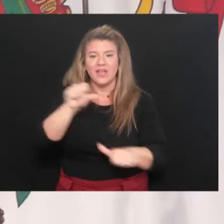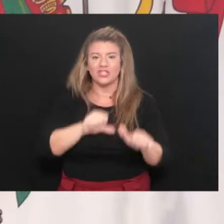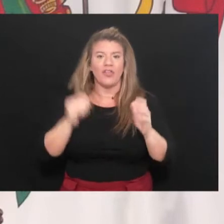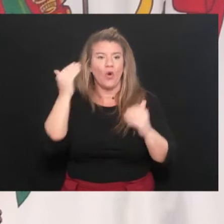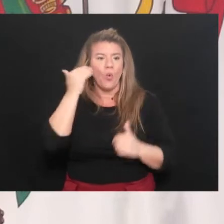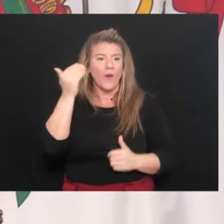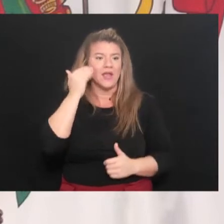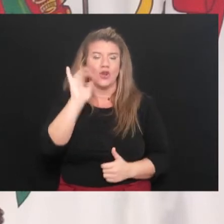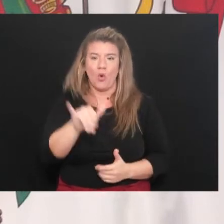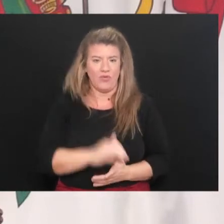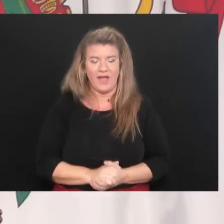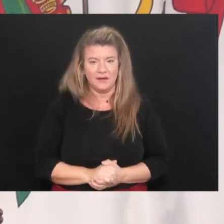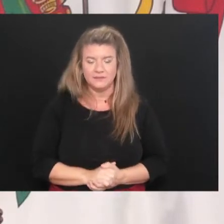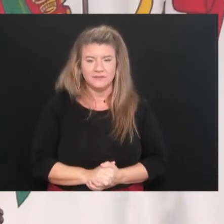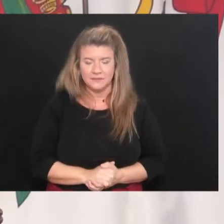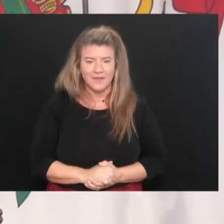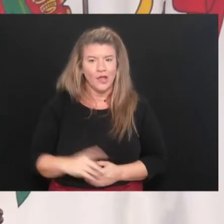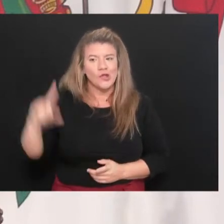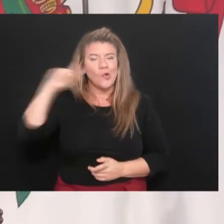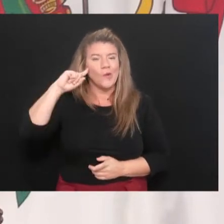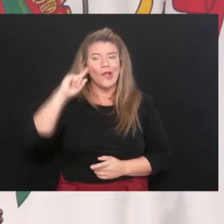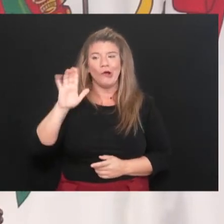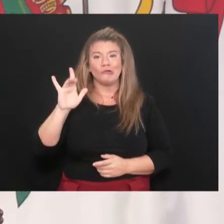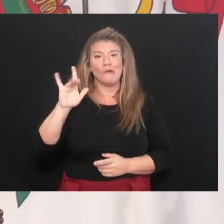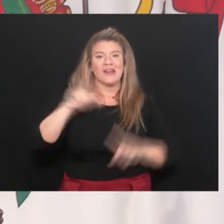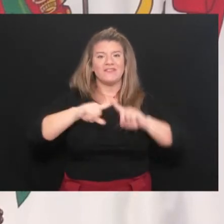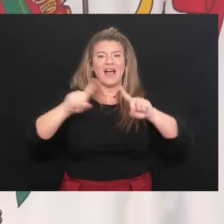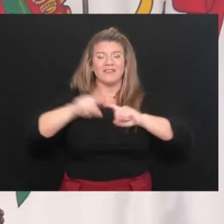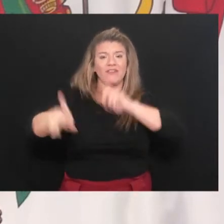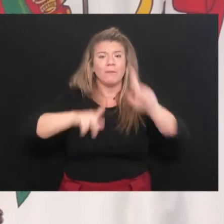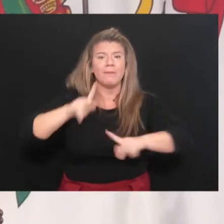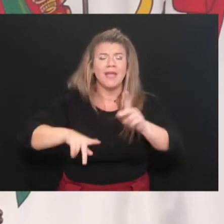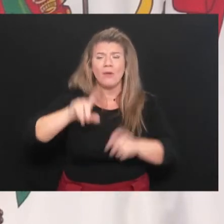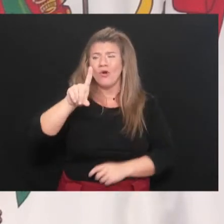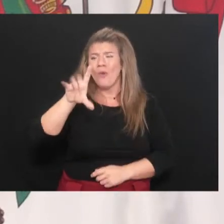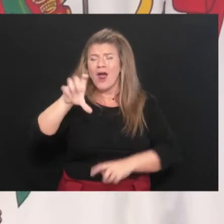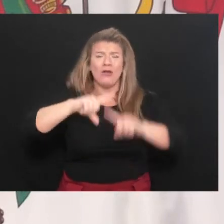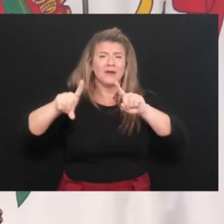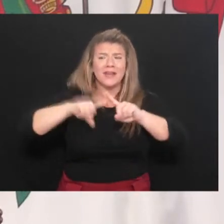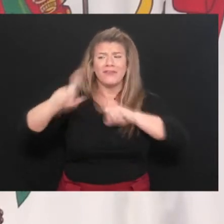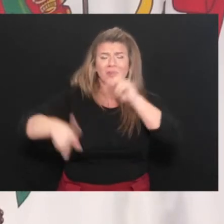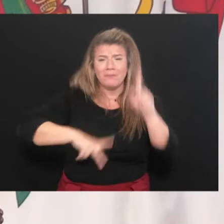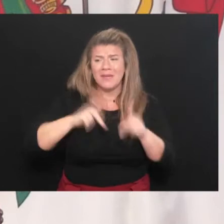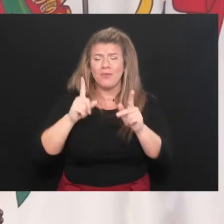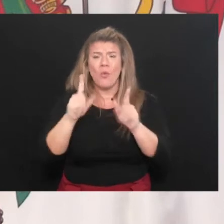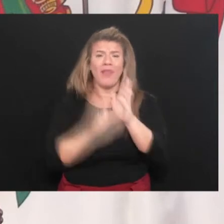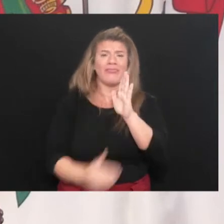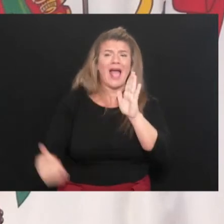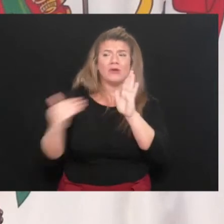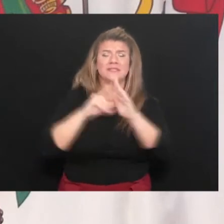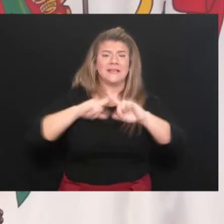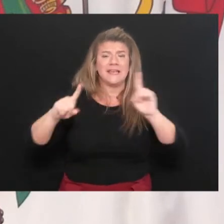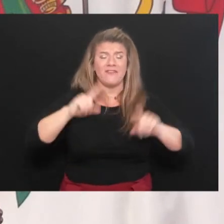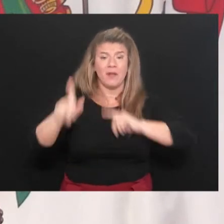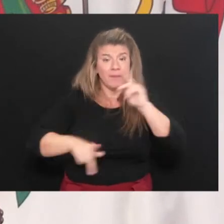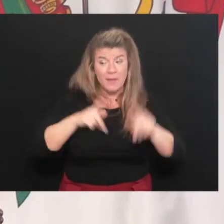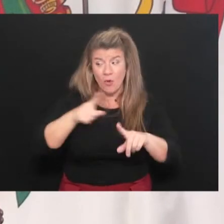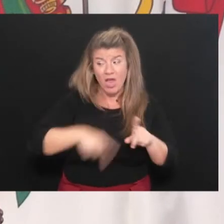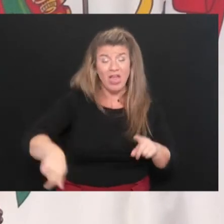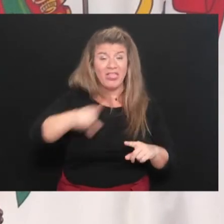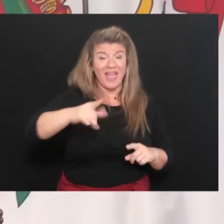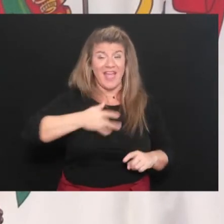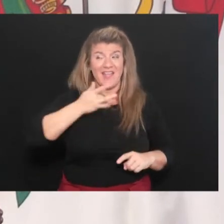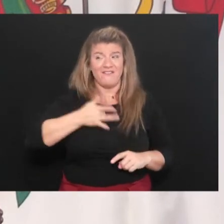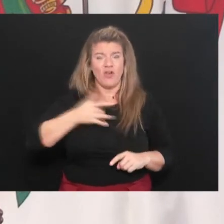hear 25 different people or 100 different people or 1,000 different people that think they've got it